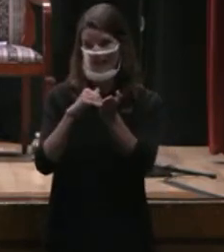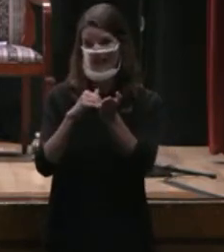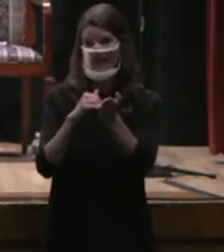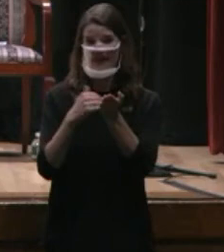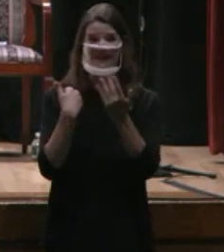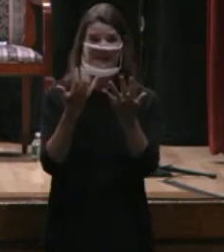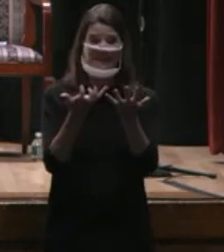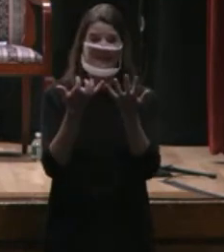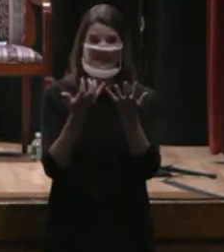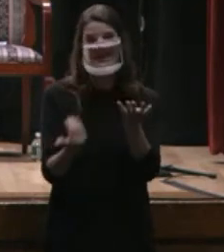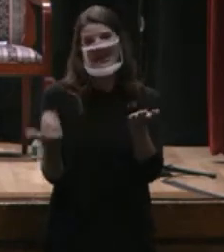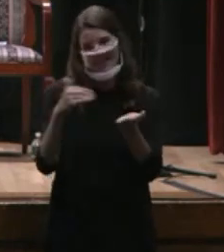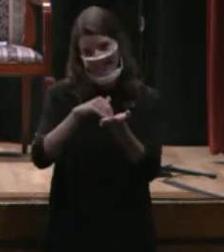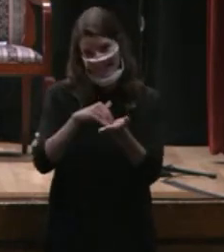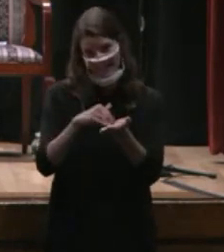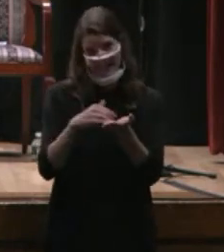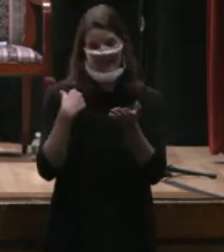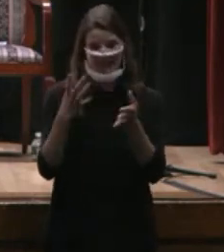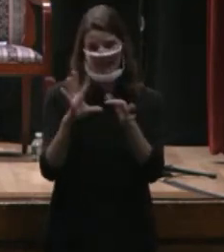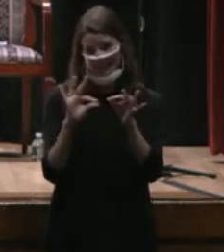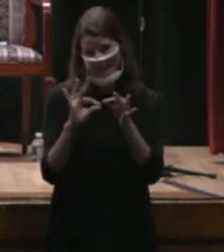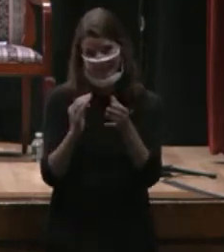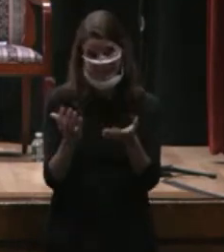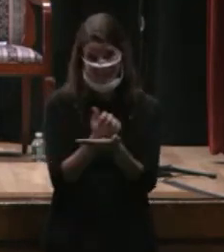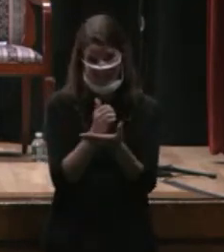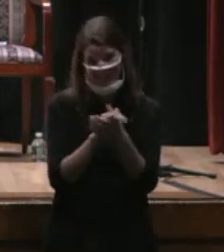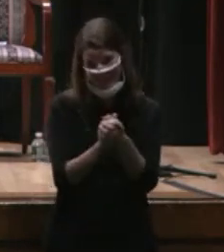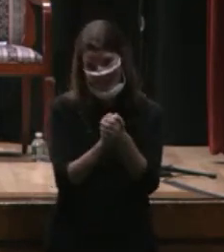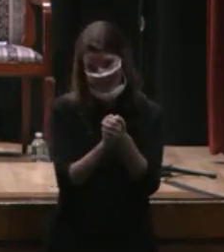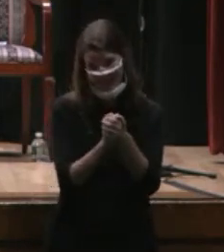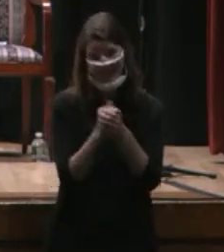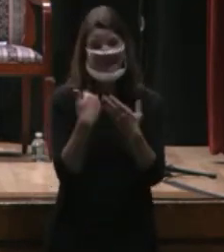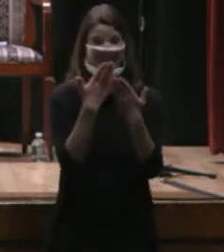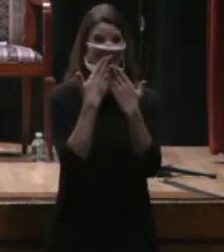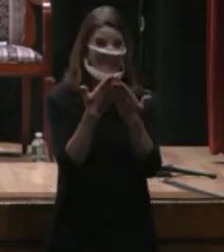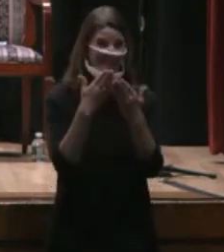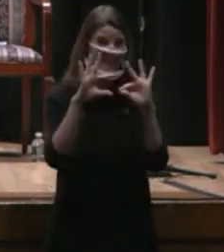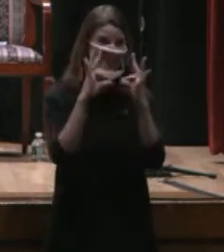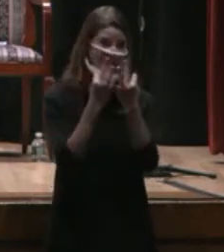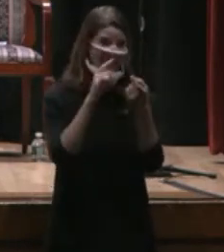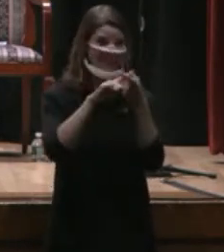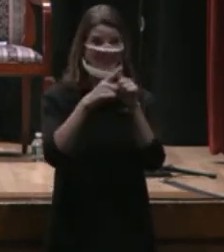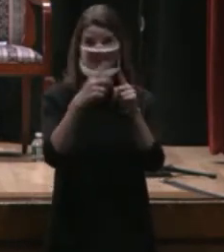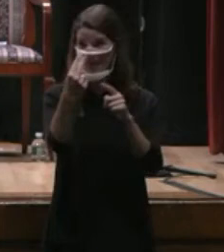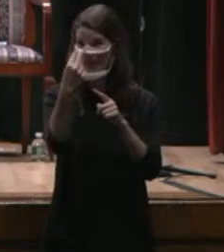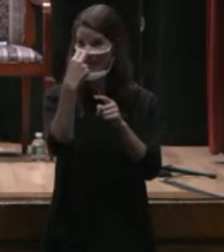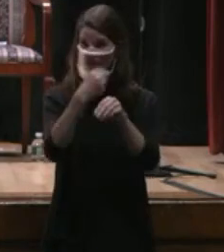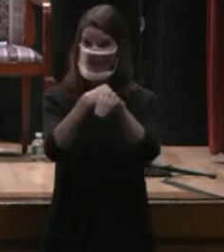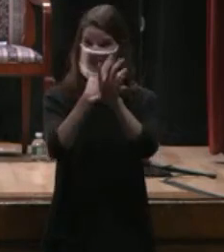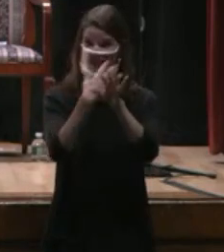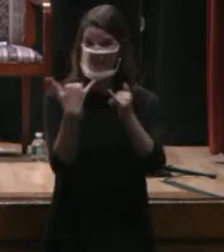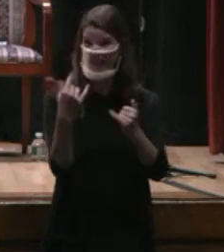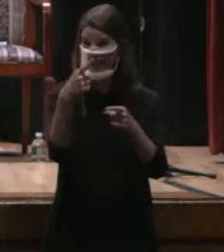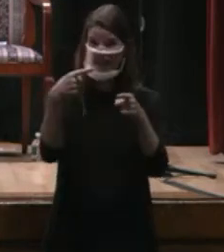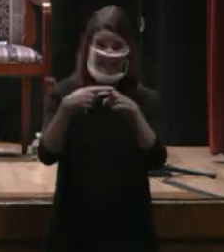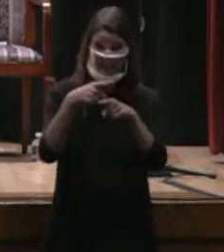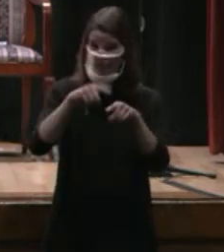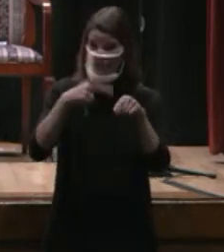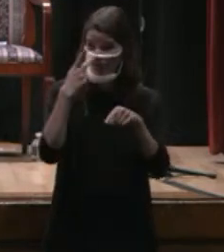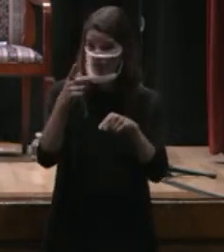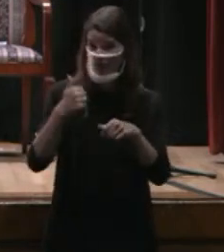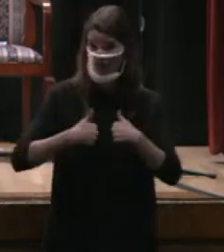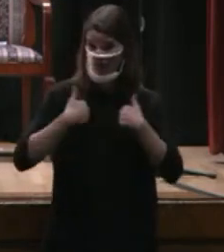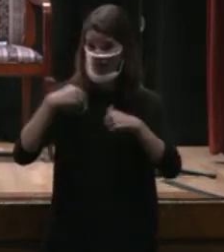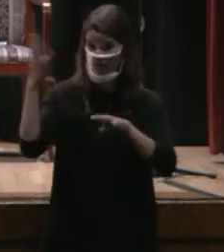I do just want again just say my congratulations. I want to thank your family and friends who have been watching us. If they were unable to watch it